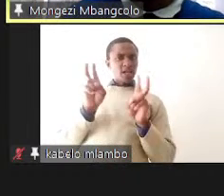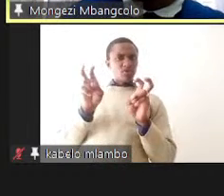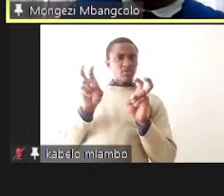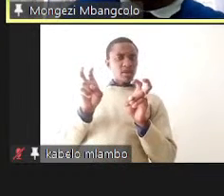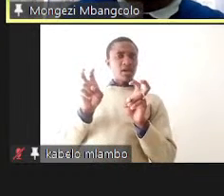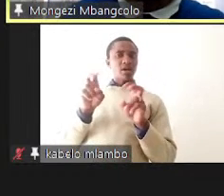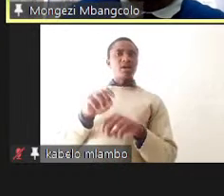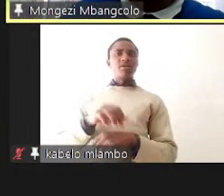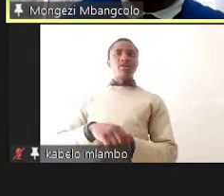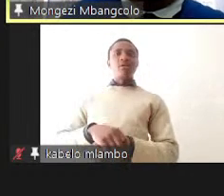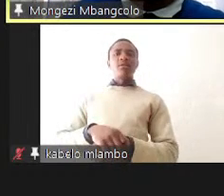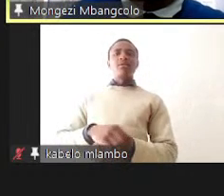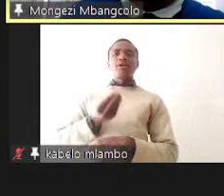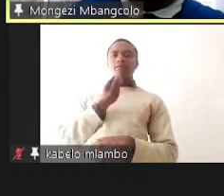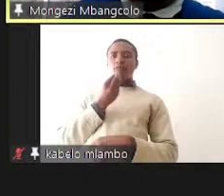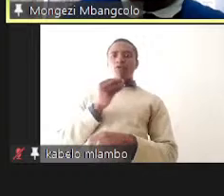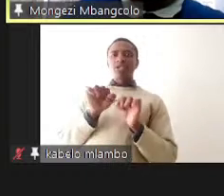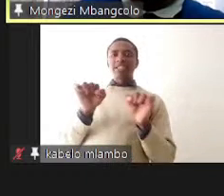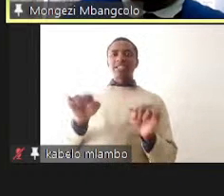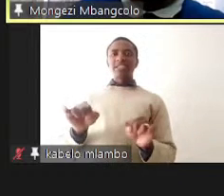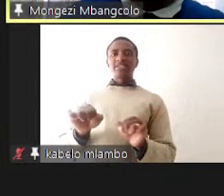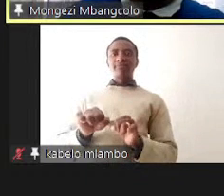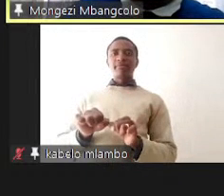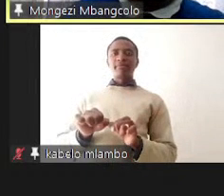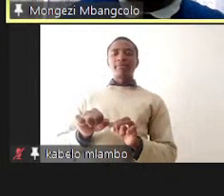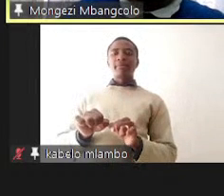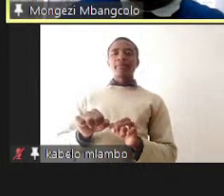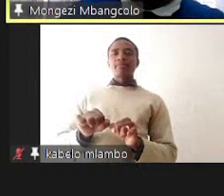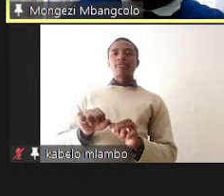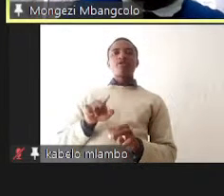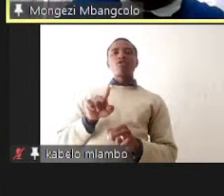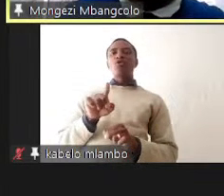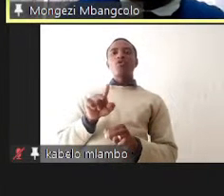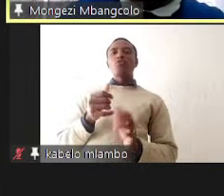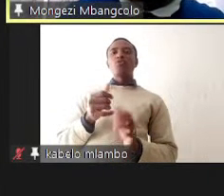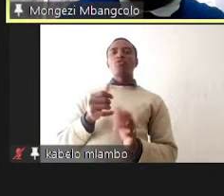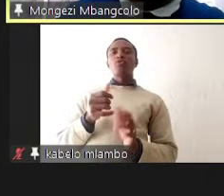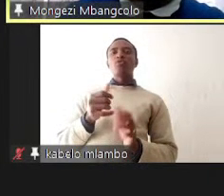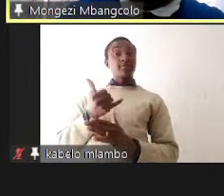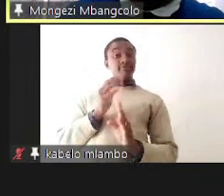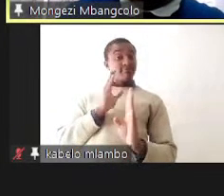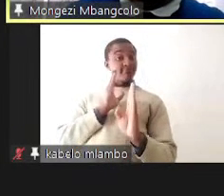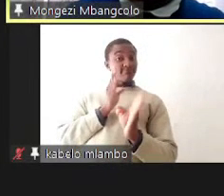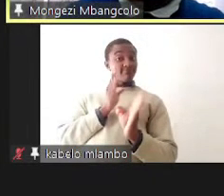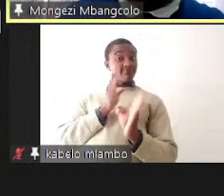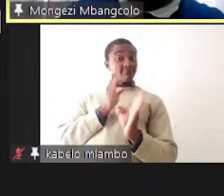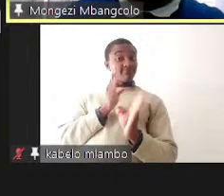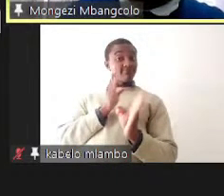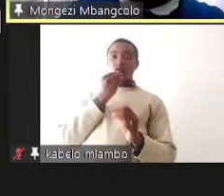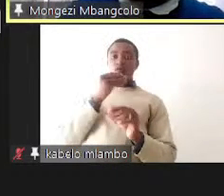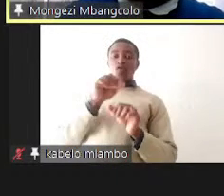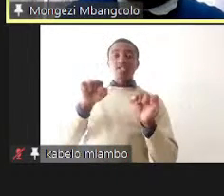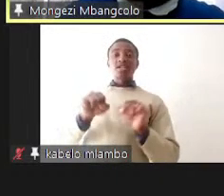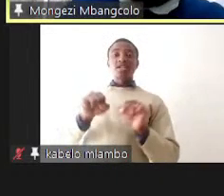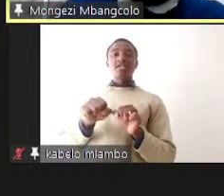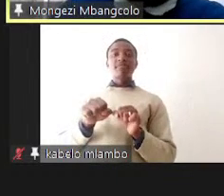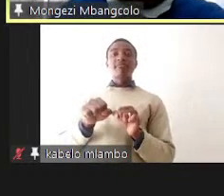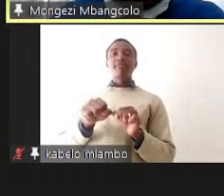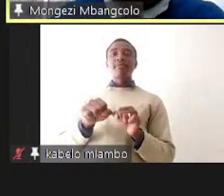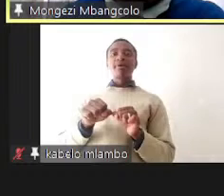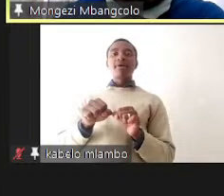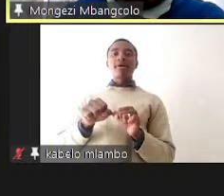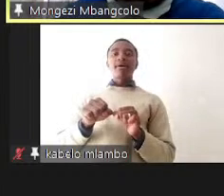of food systems, whether you are just talking to food systems in terms of